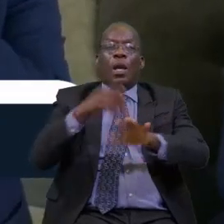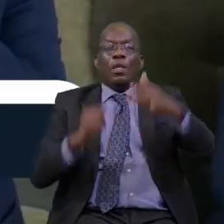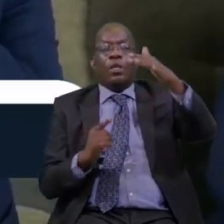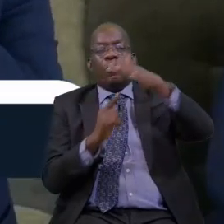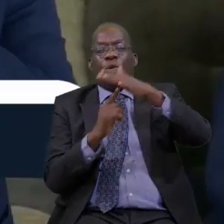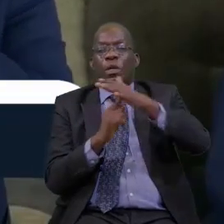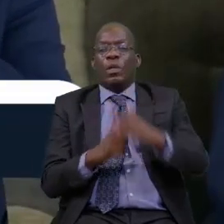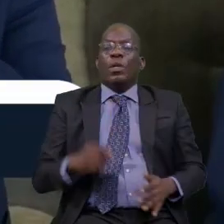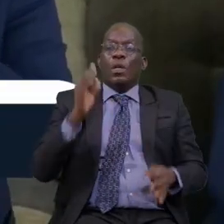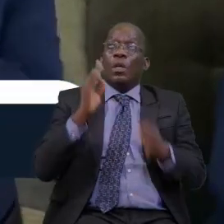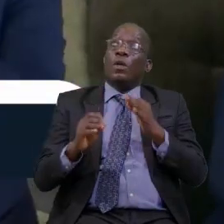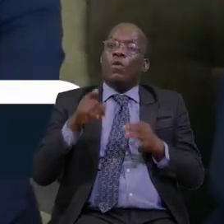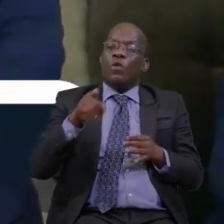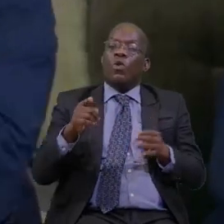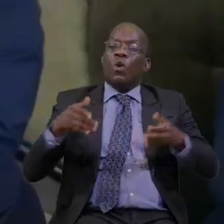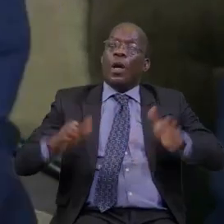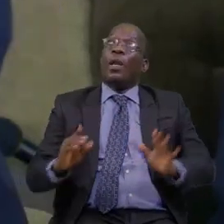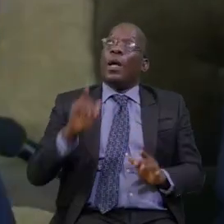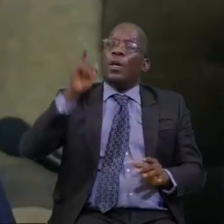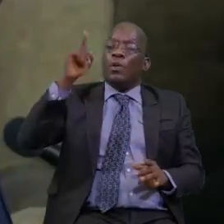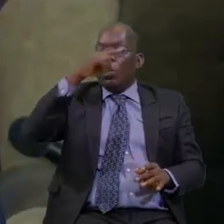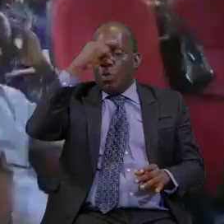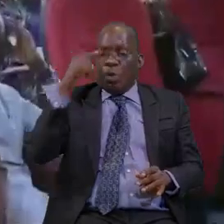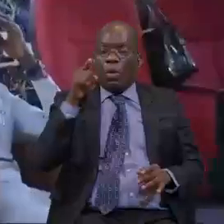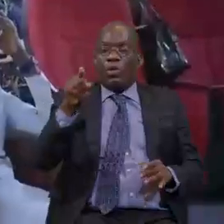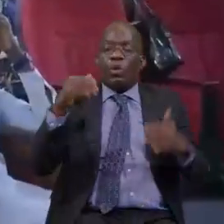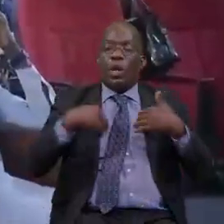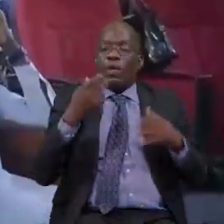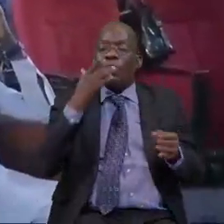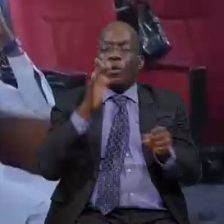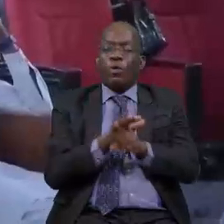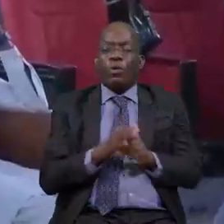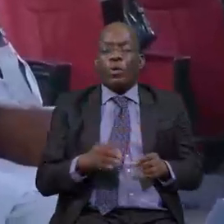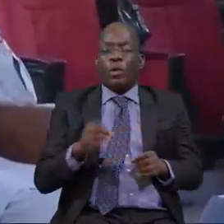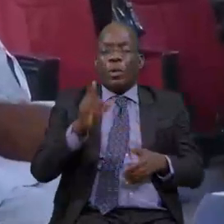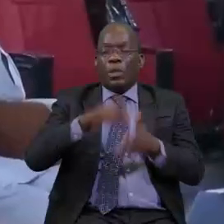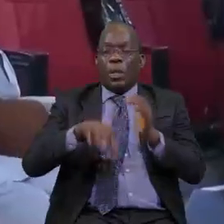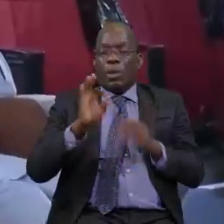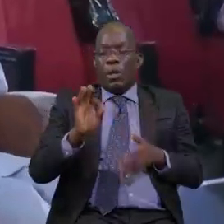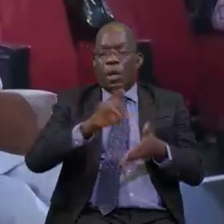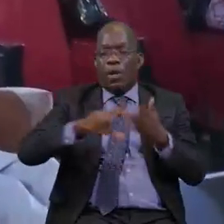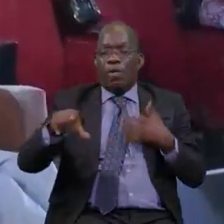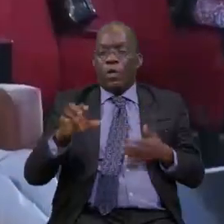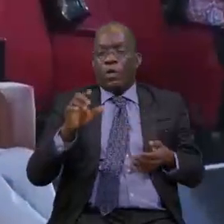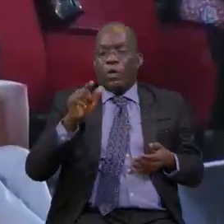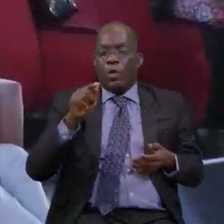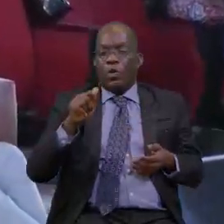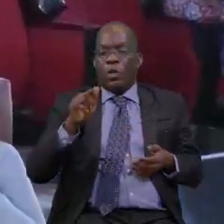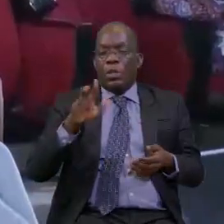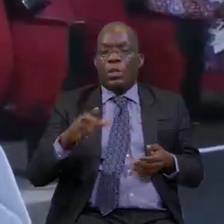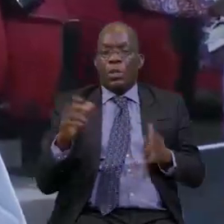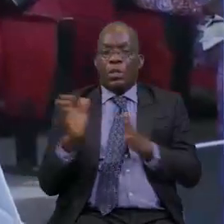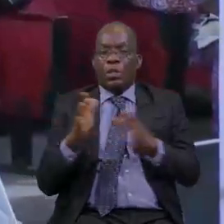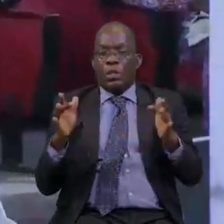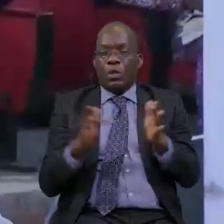because you have the promise. Look at chapter 9, verse 23. Jesus said unto him,